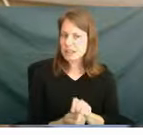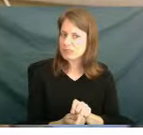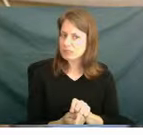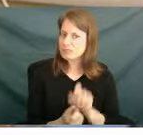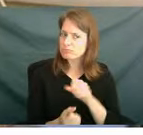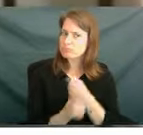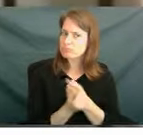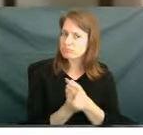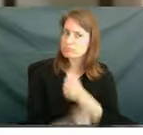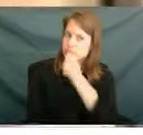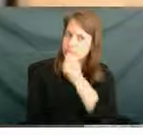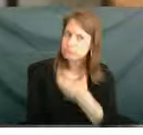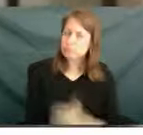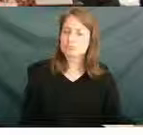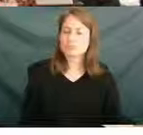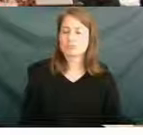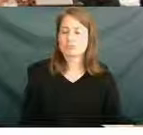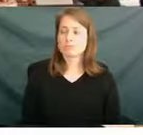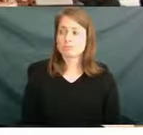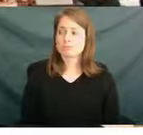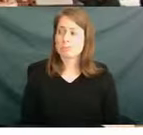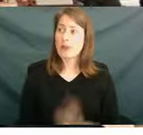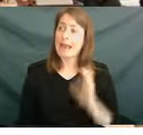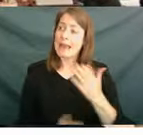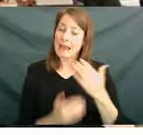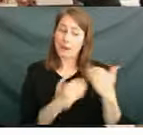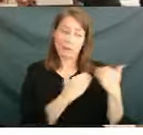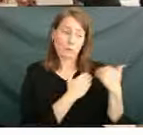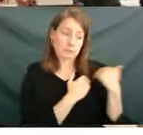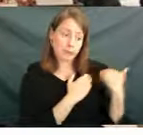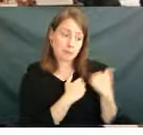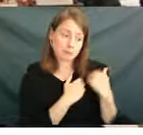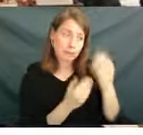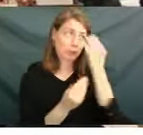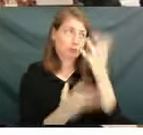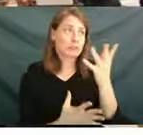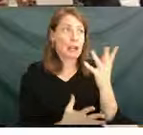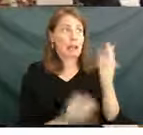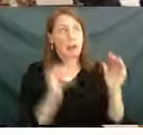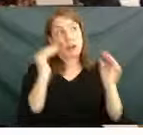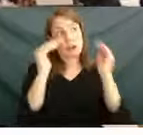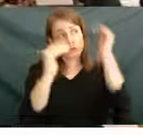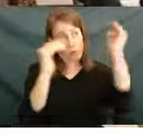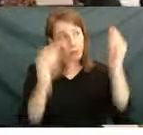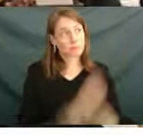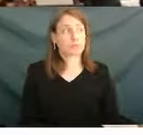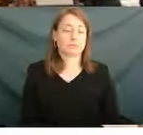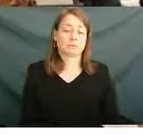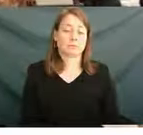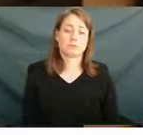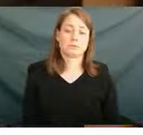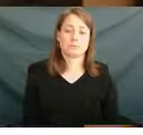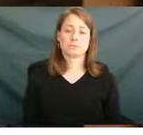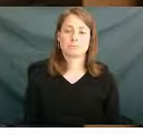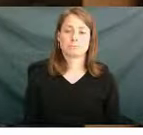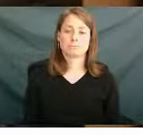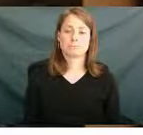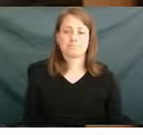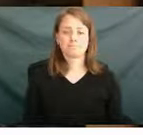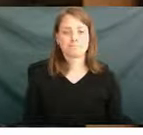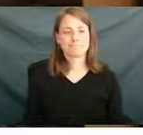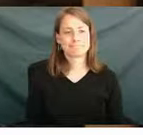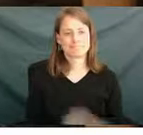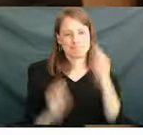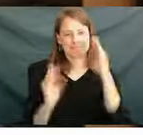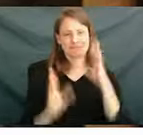and see if they can sort it out. I think it's a good way to get the children really thinking about it,